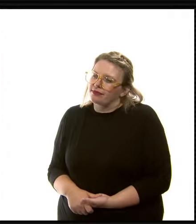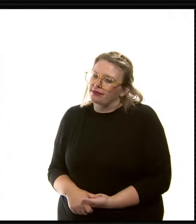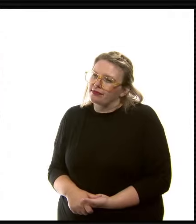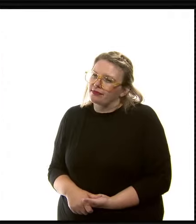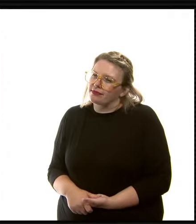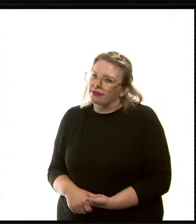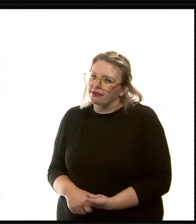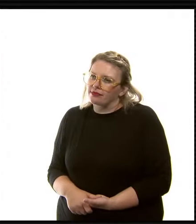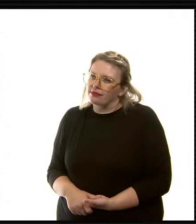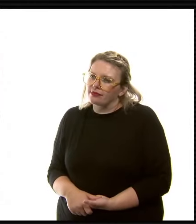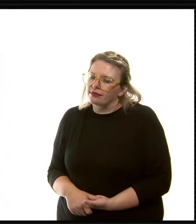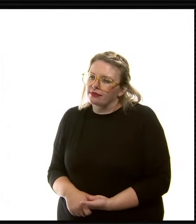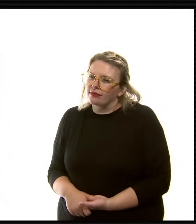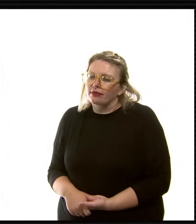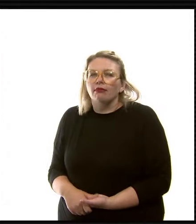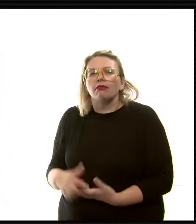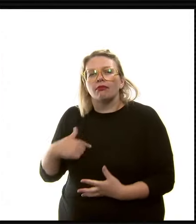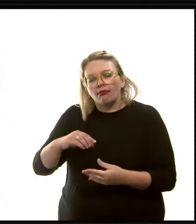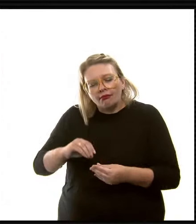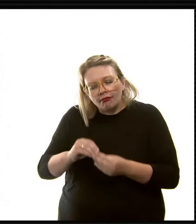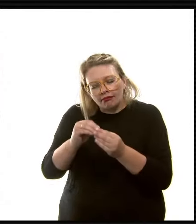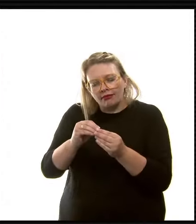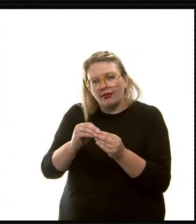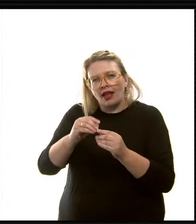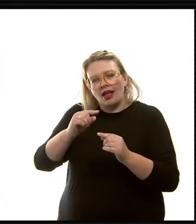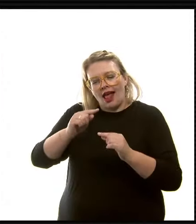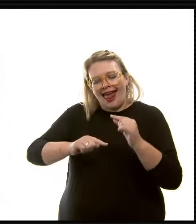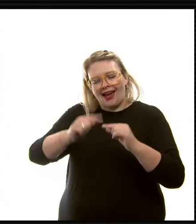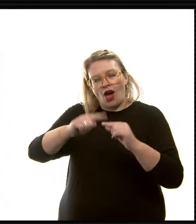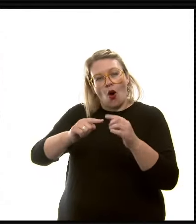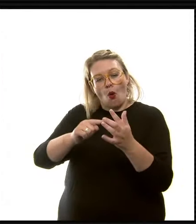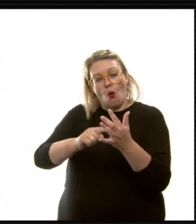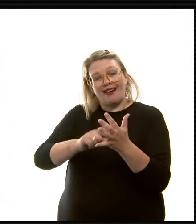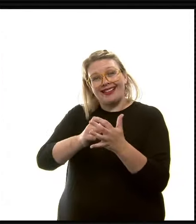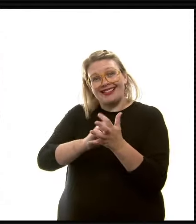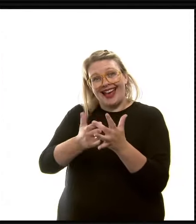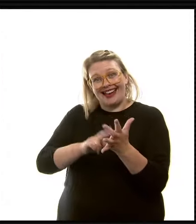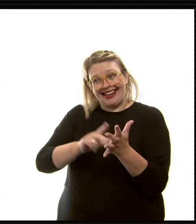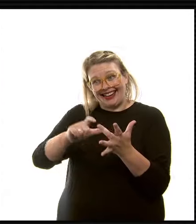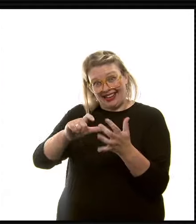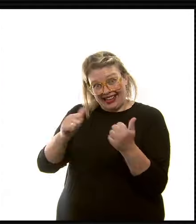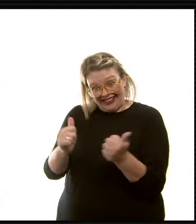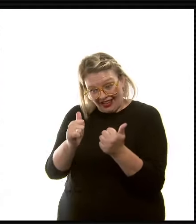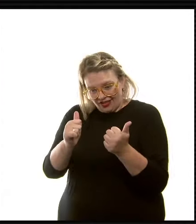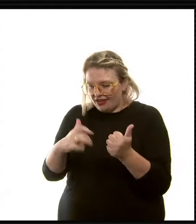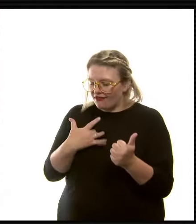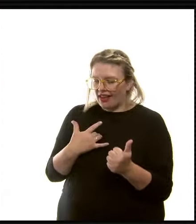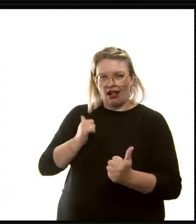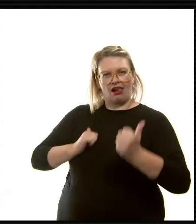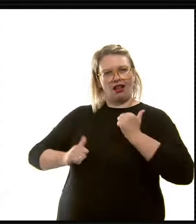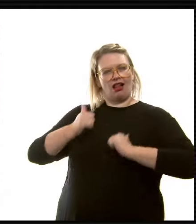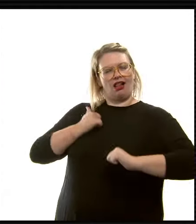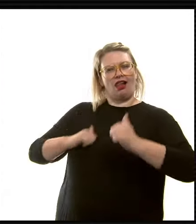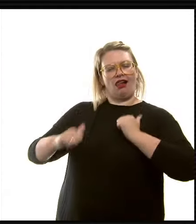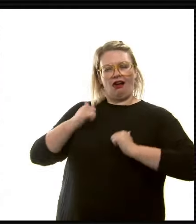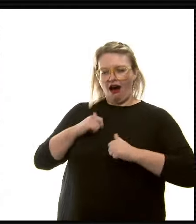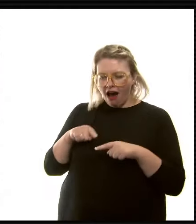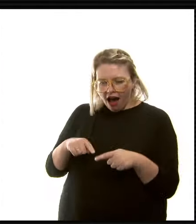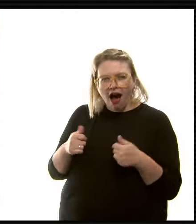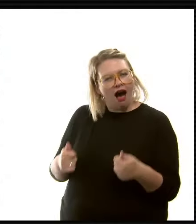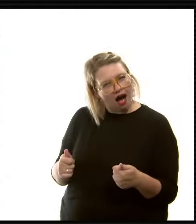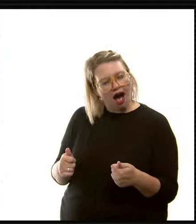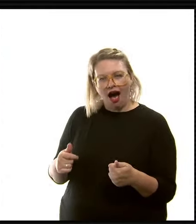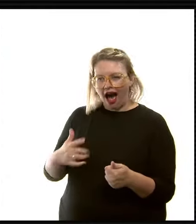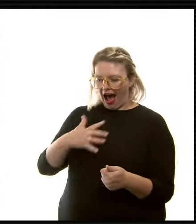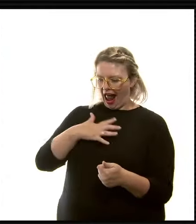When I finish building a LEGO Technic set, I feel accomplished, and I like that I